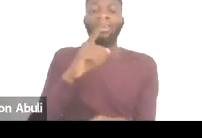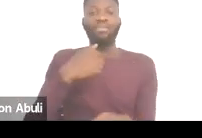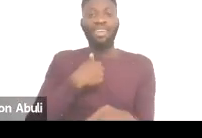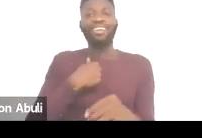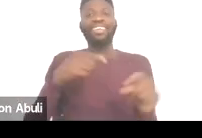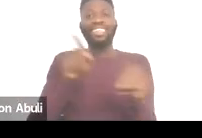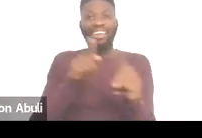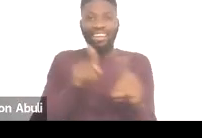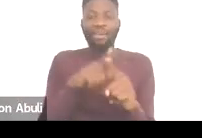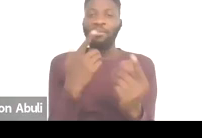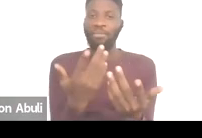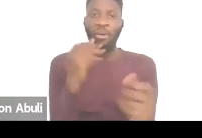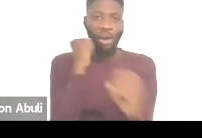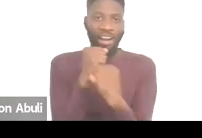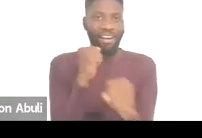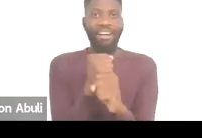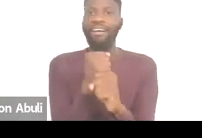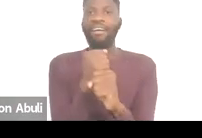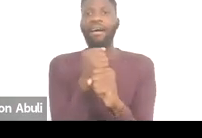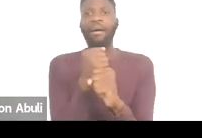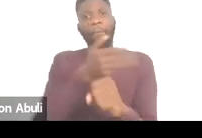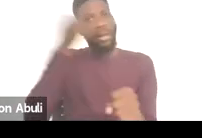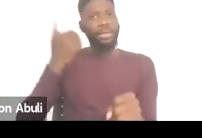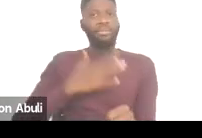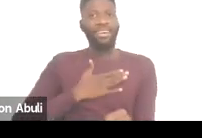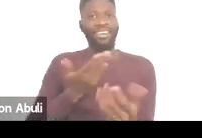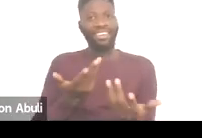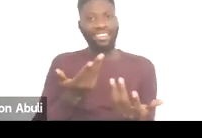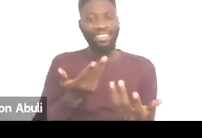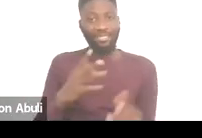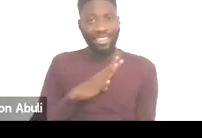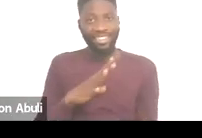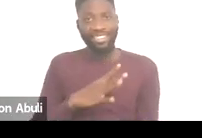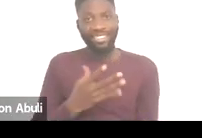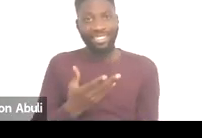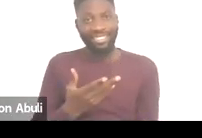to the best of my abilities? Is that fine?